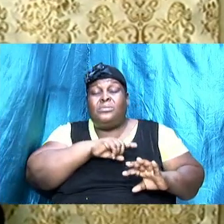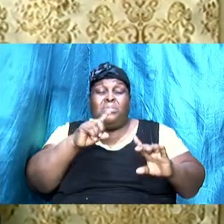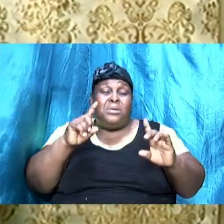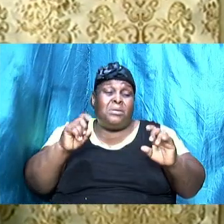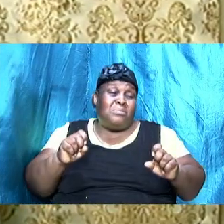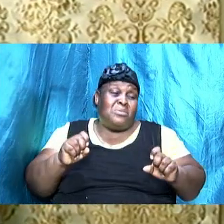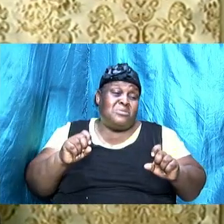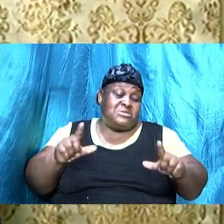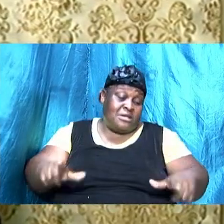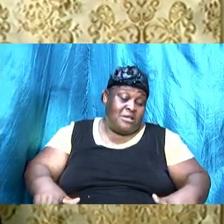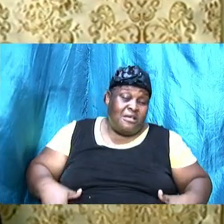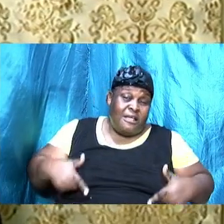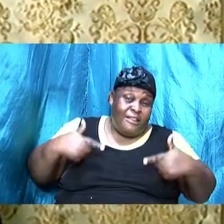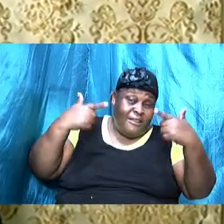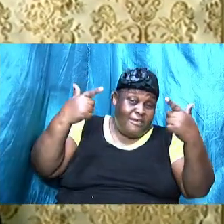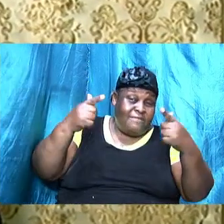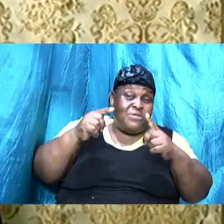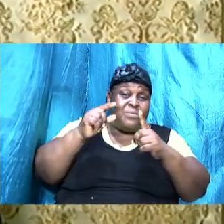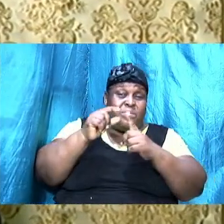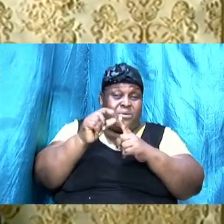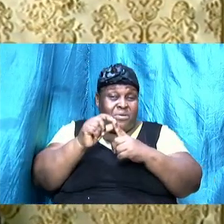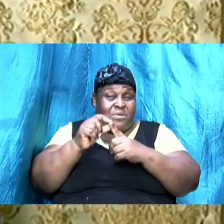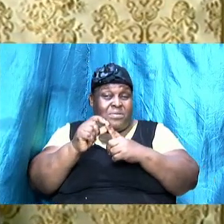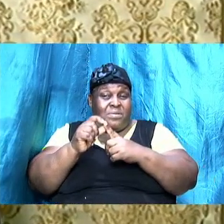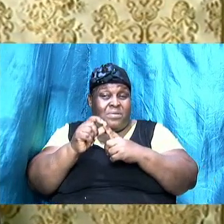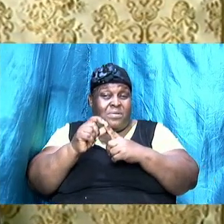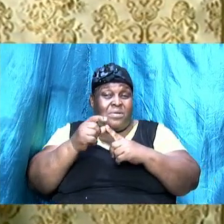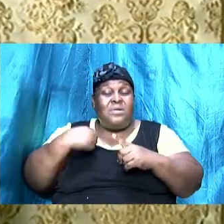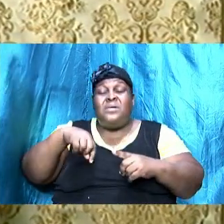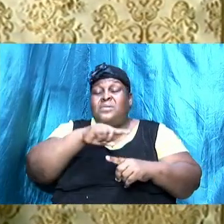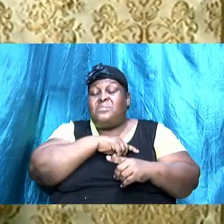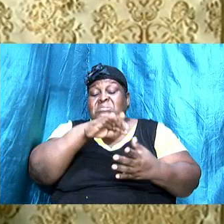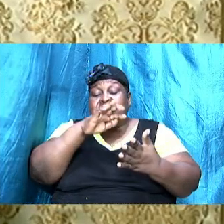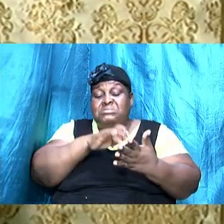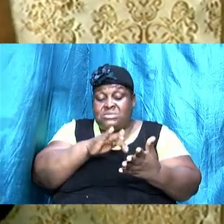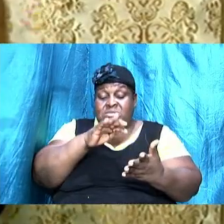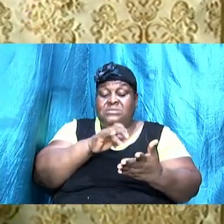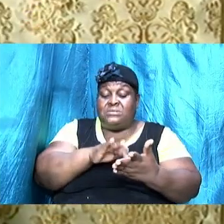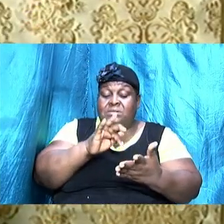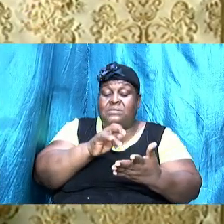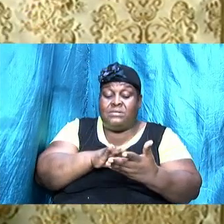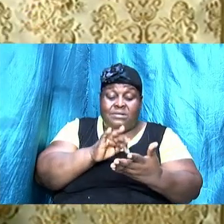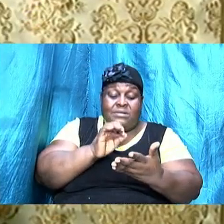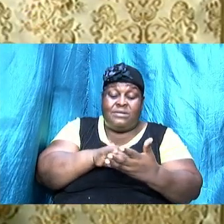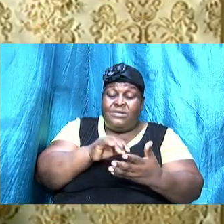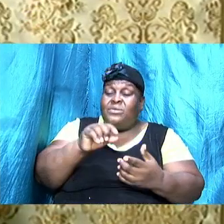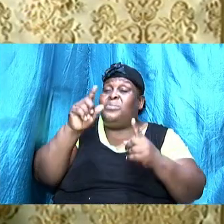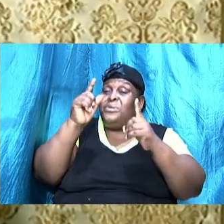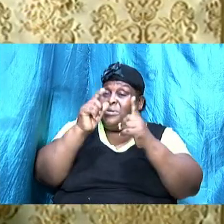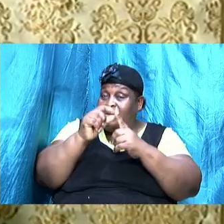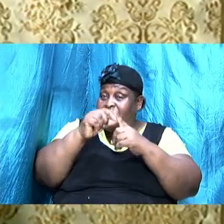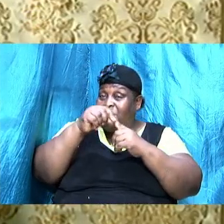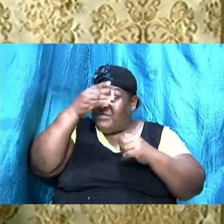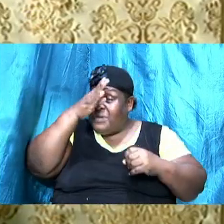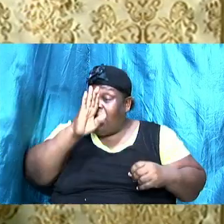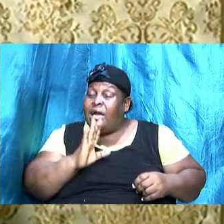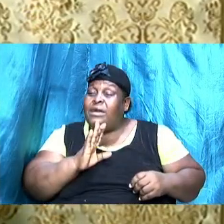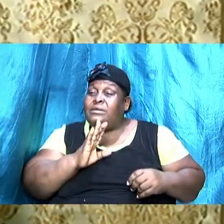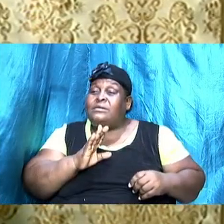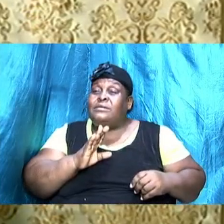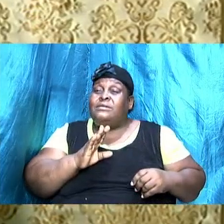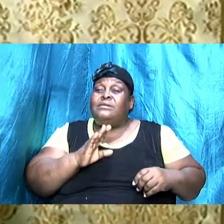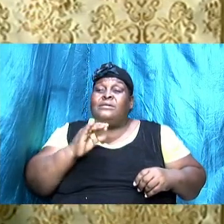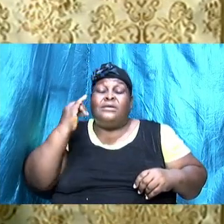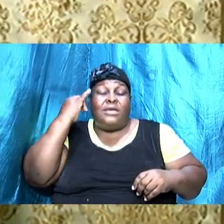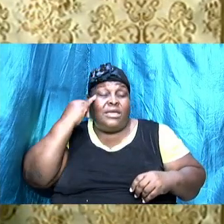by the word. We must live in the word. And this is the challenging part, you know. If we are